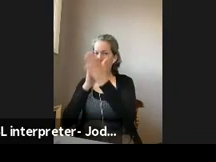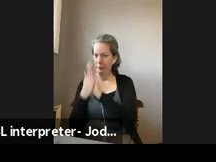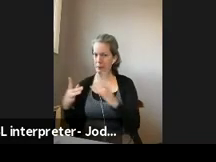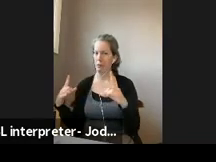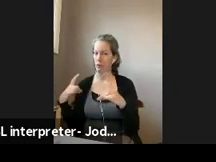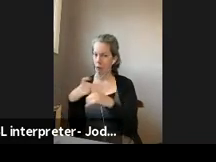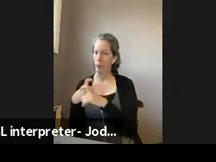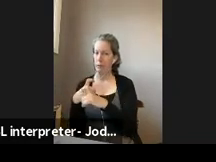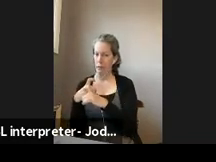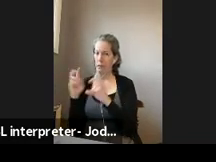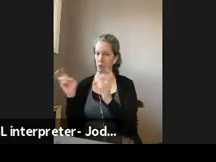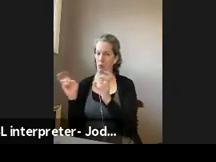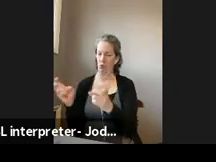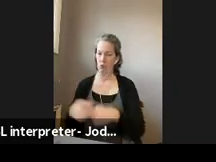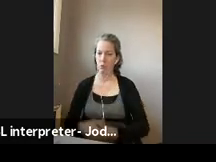question.